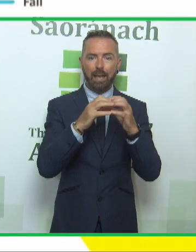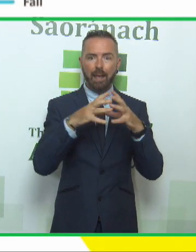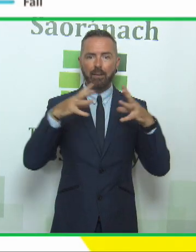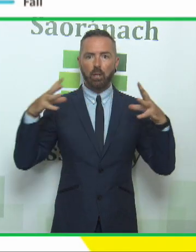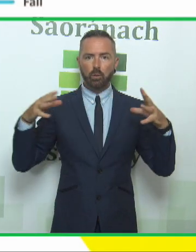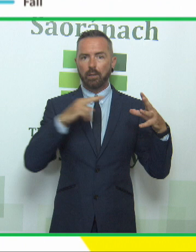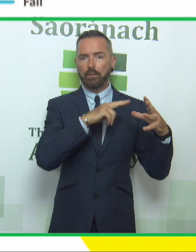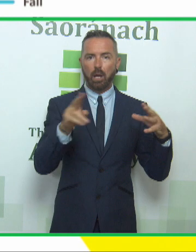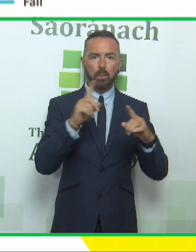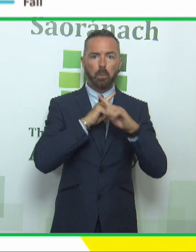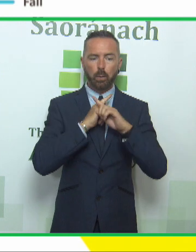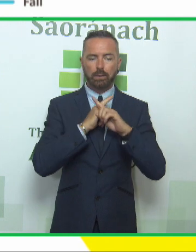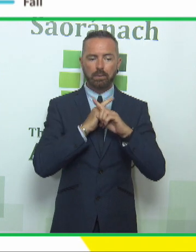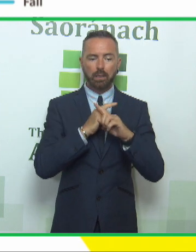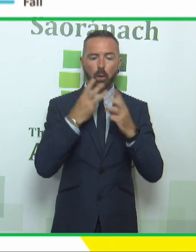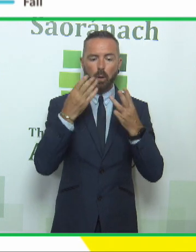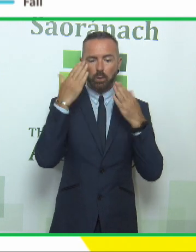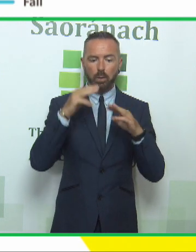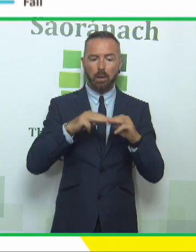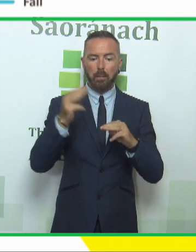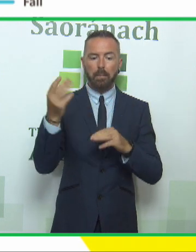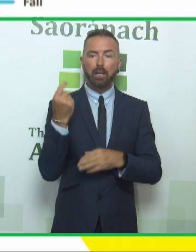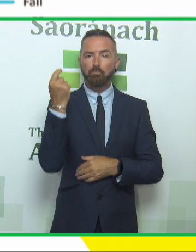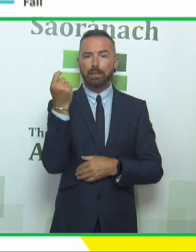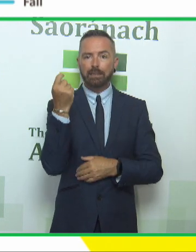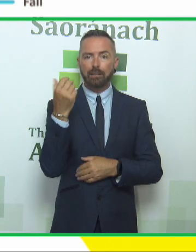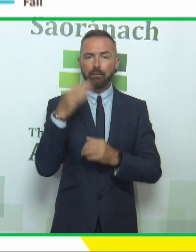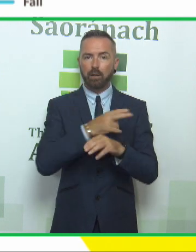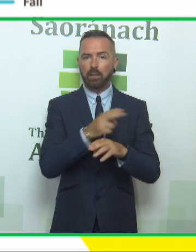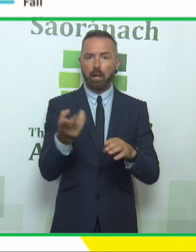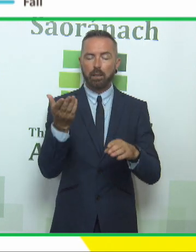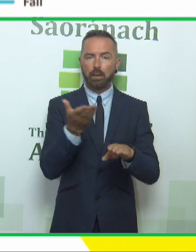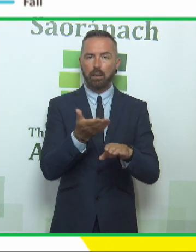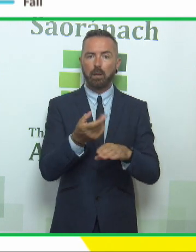wanted to show you was the main cause of non-poisoning deaths. And